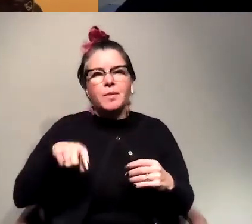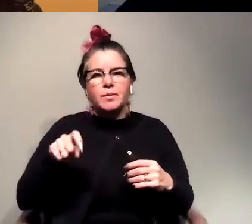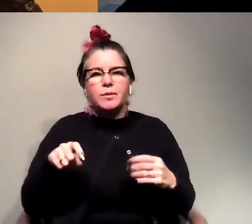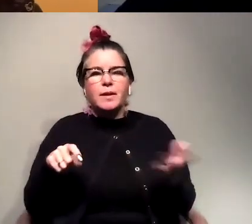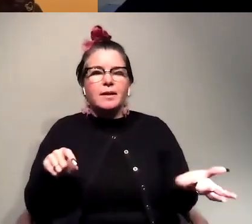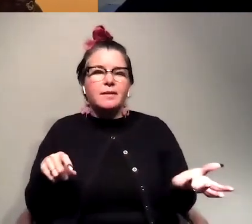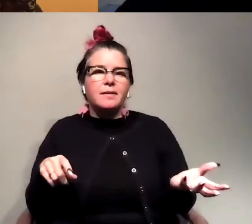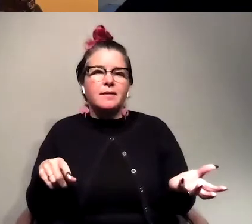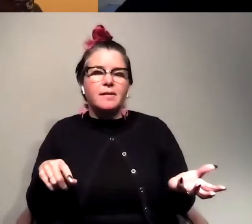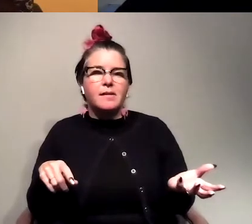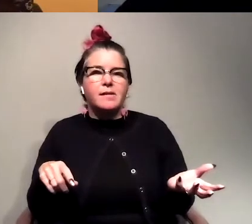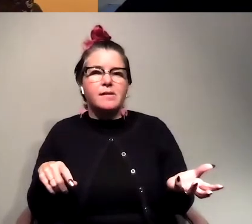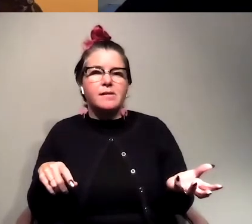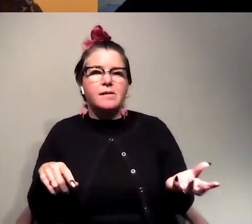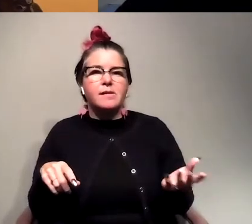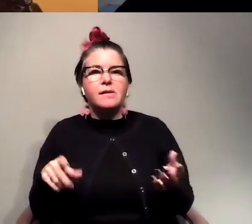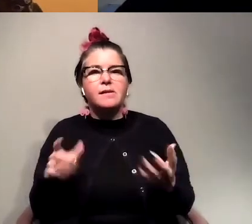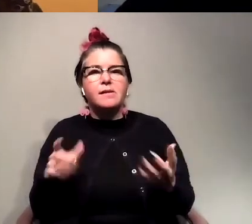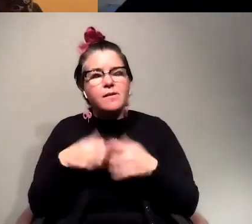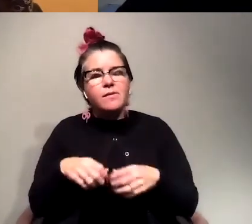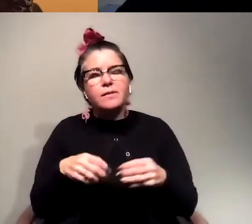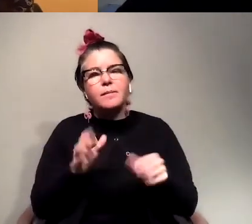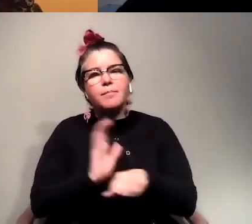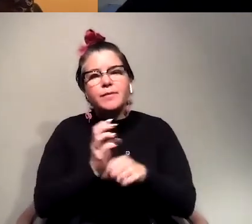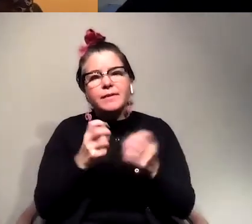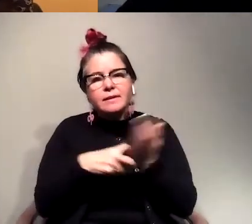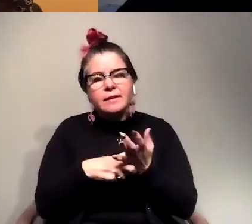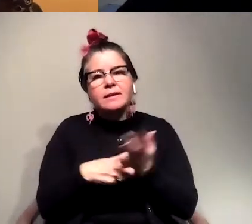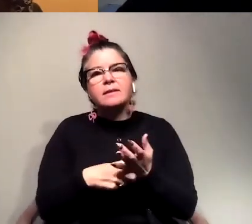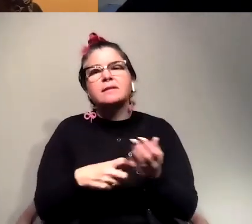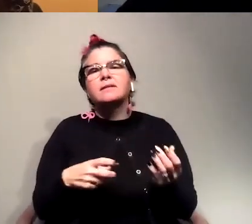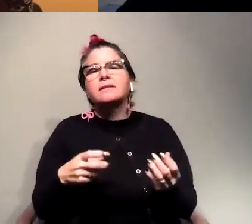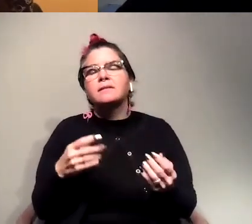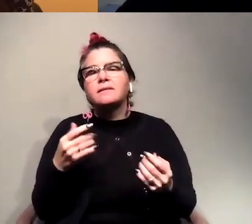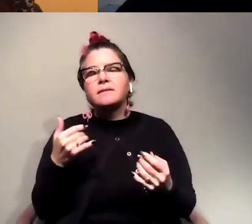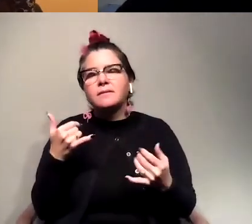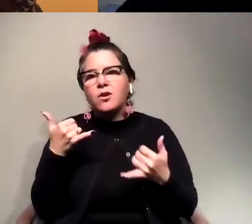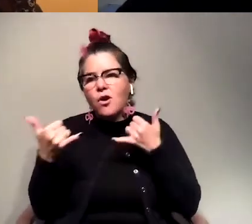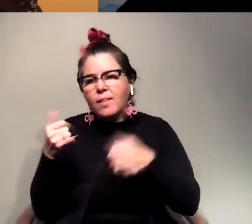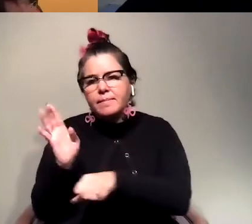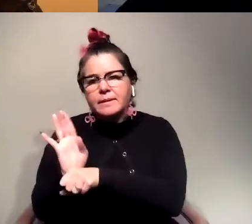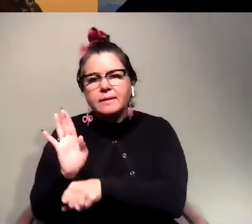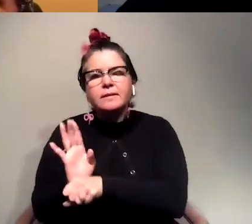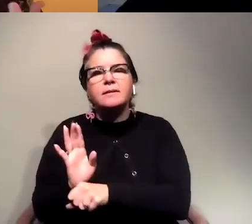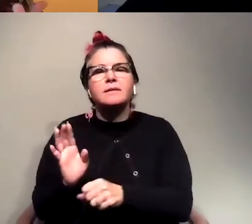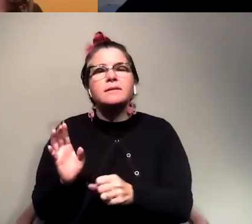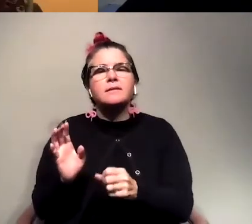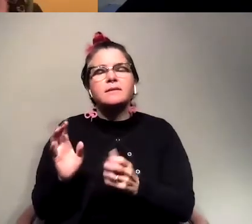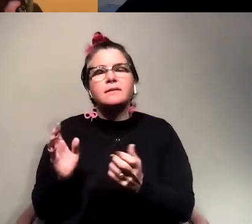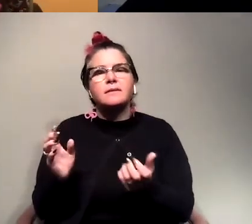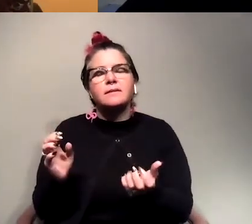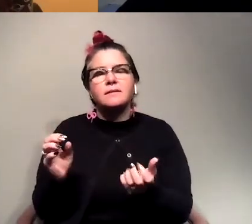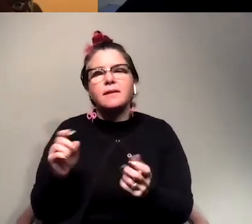you know, arrange for movie tickets and call up businesses and